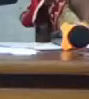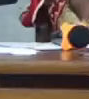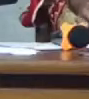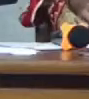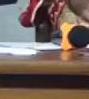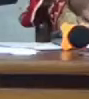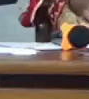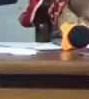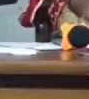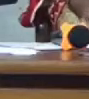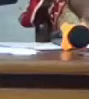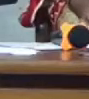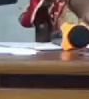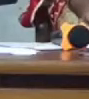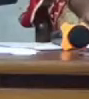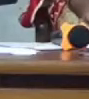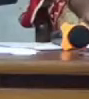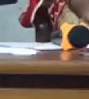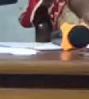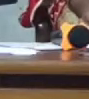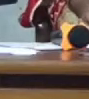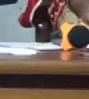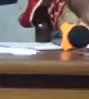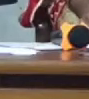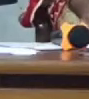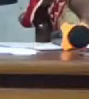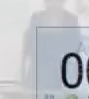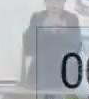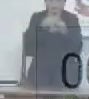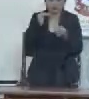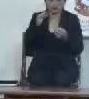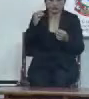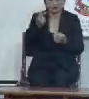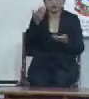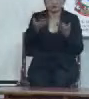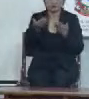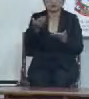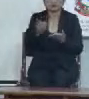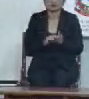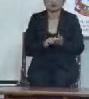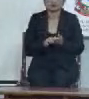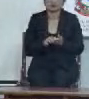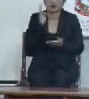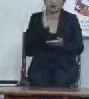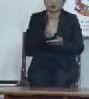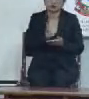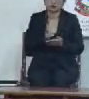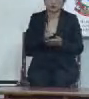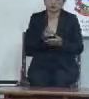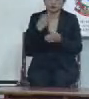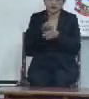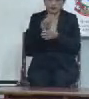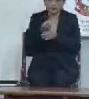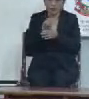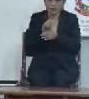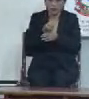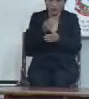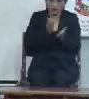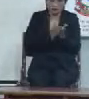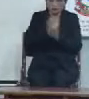rehabilitation programs, and we have to have an emergency code of conduct should be prepared by local government, can also do